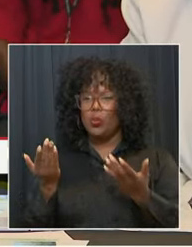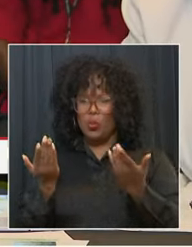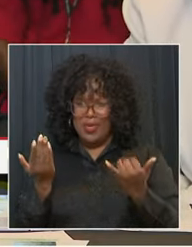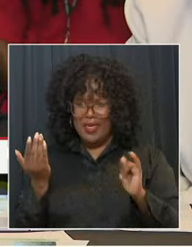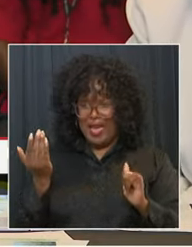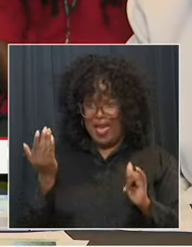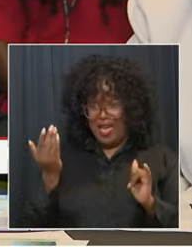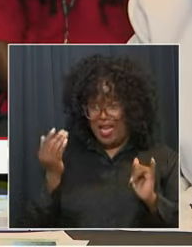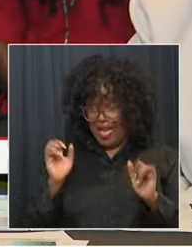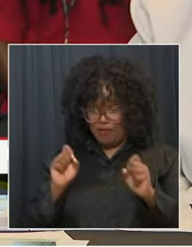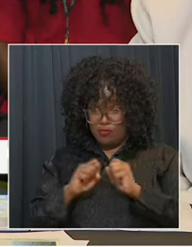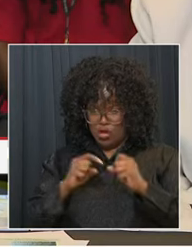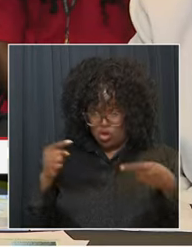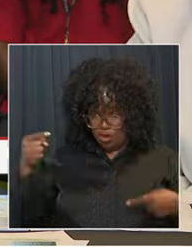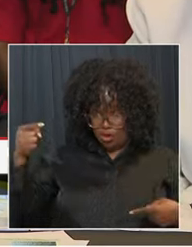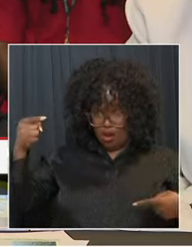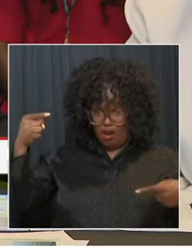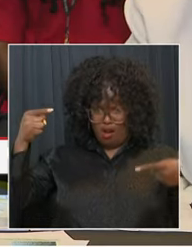but are growing